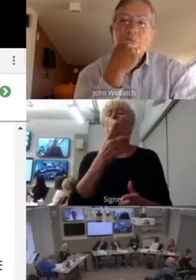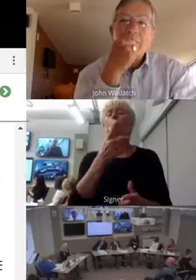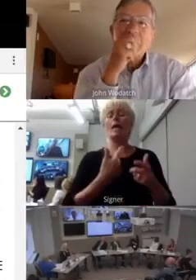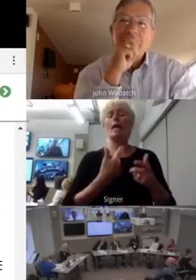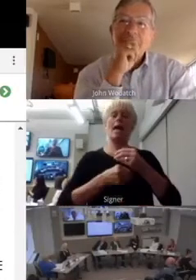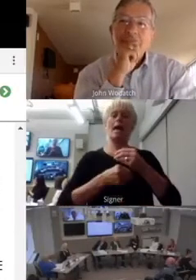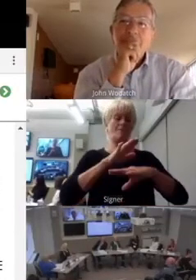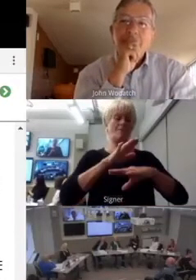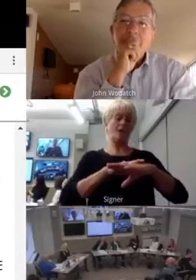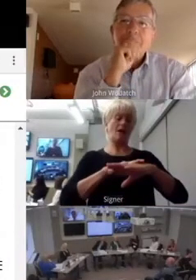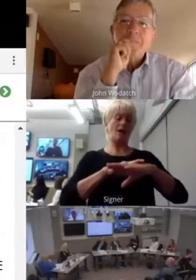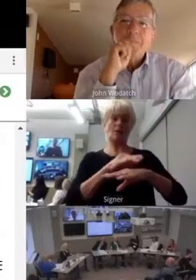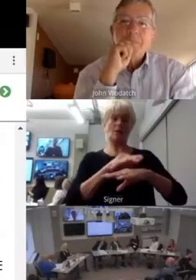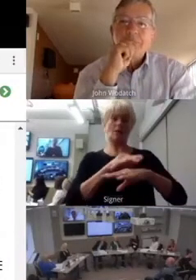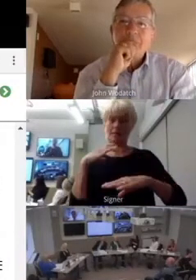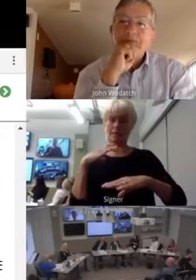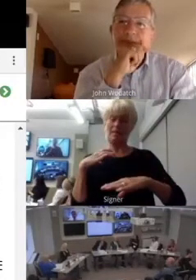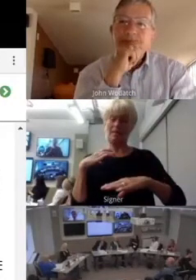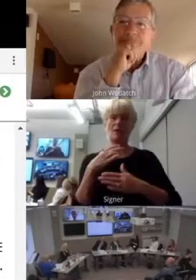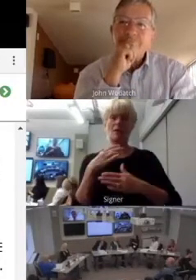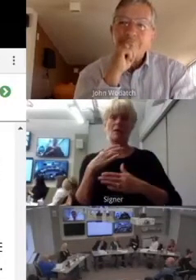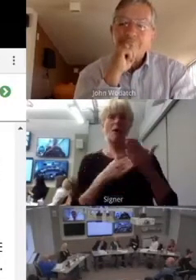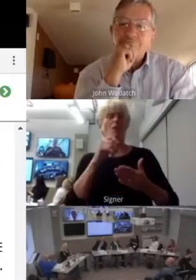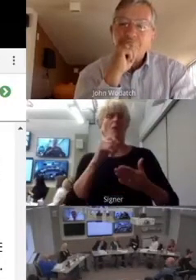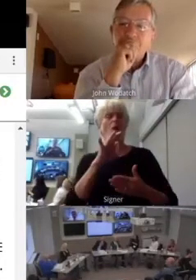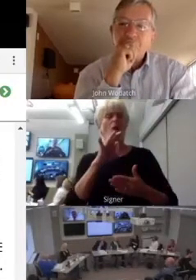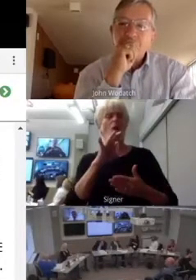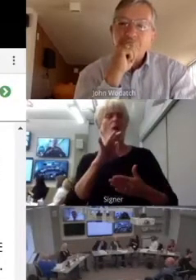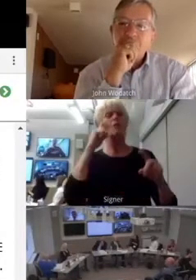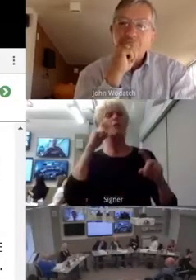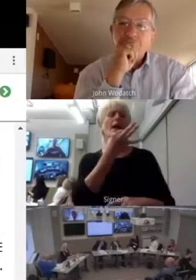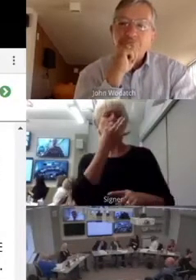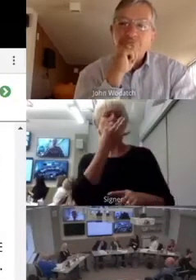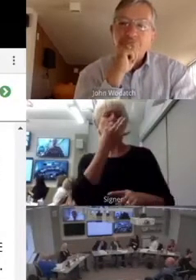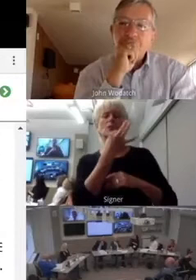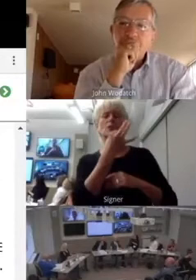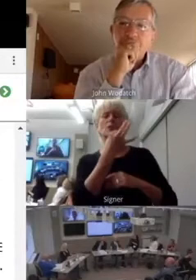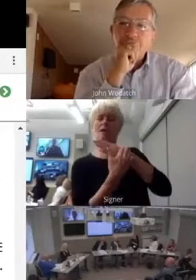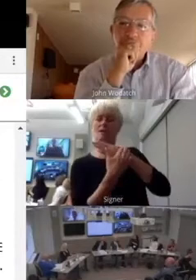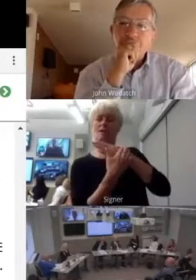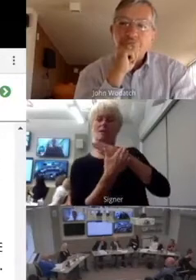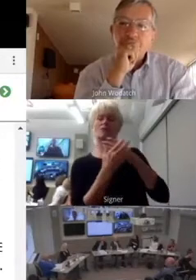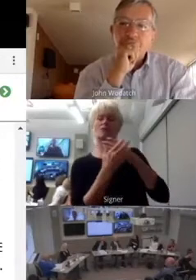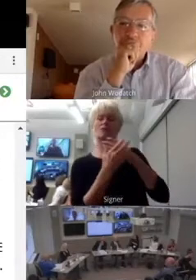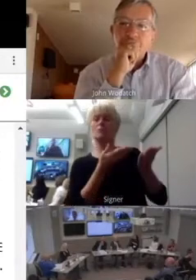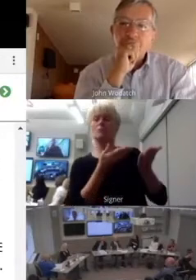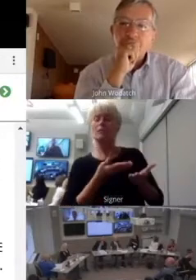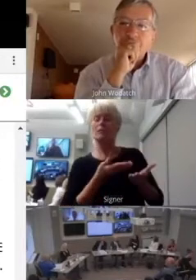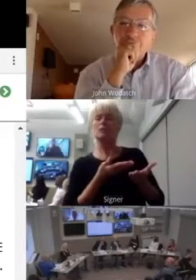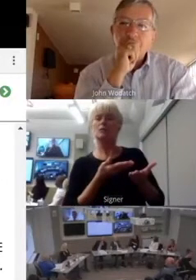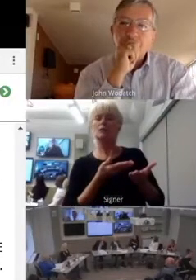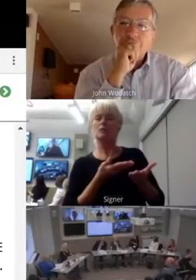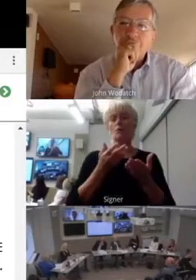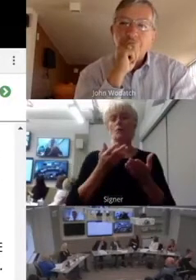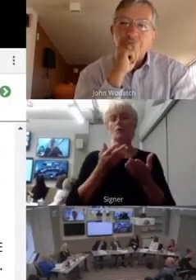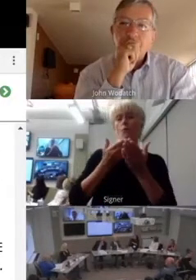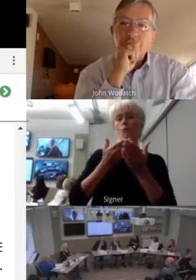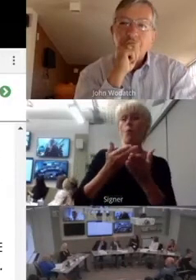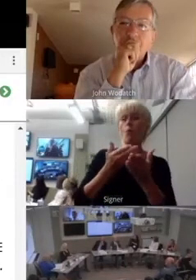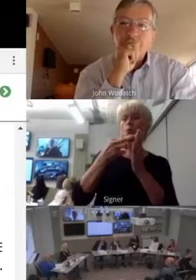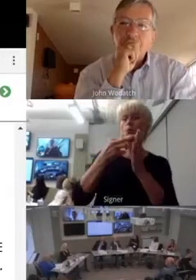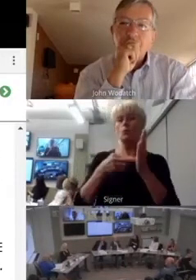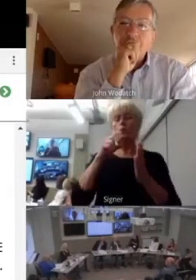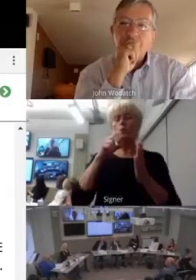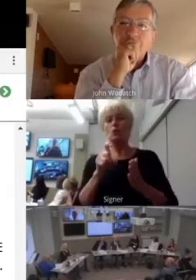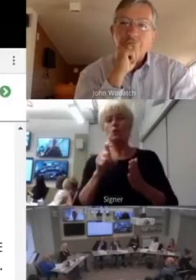experts that give us advice and recommendations on what a proposed rule should contained, which I strongly advise